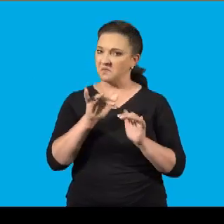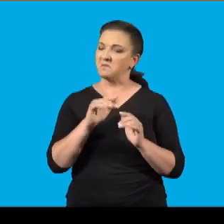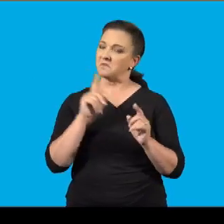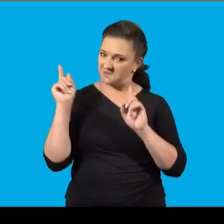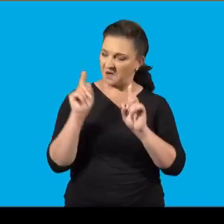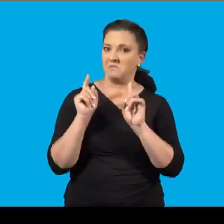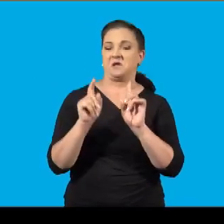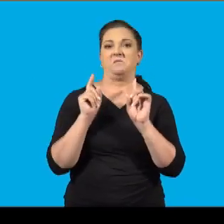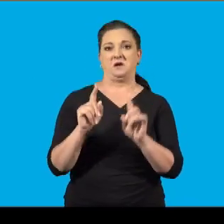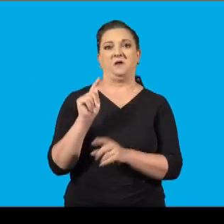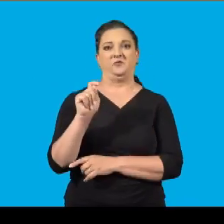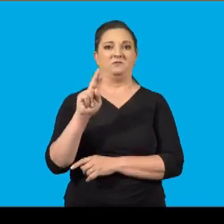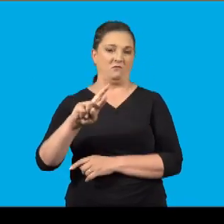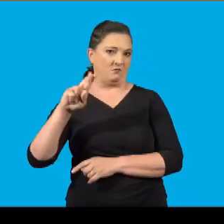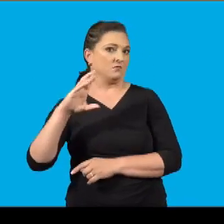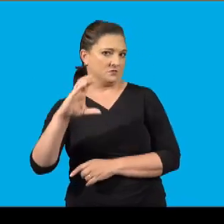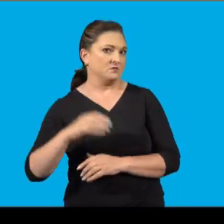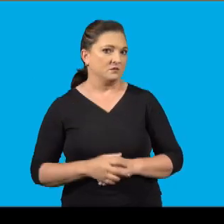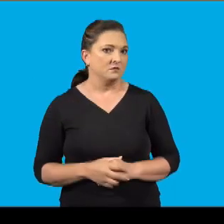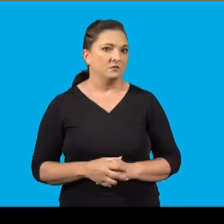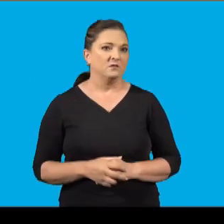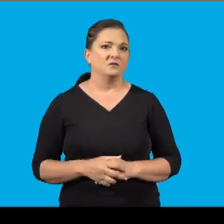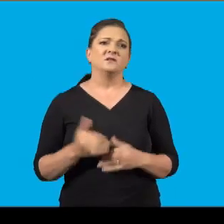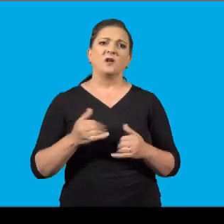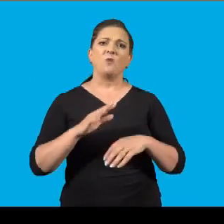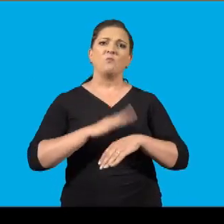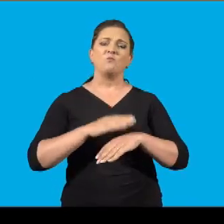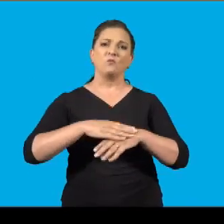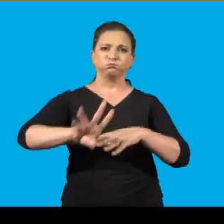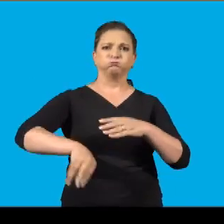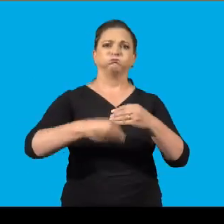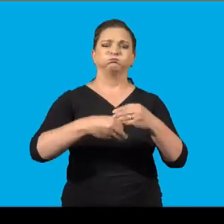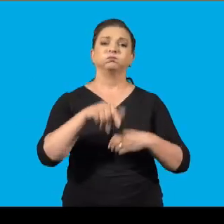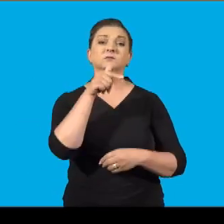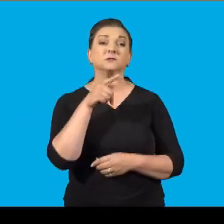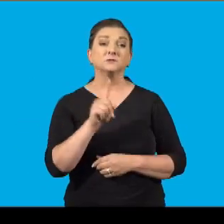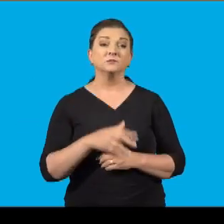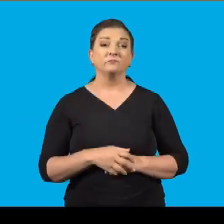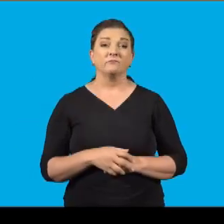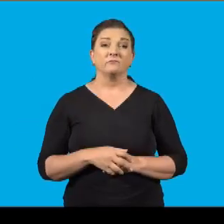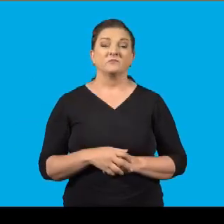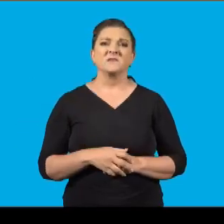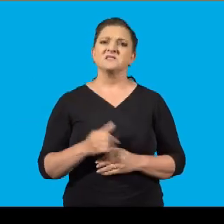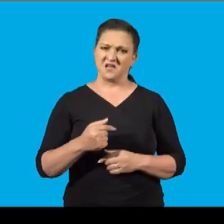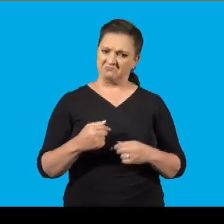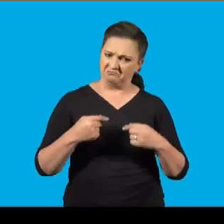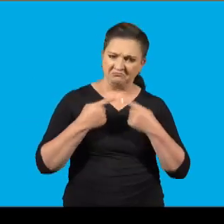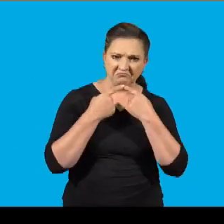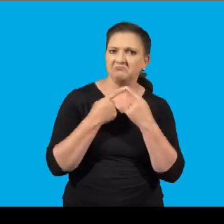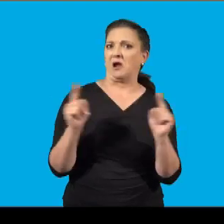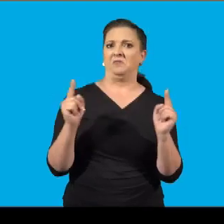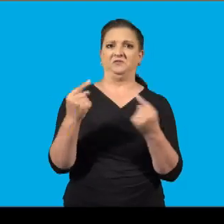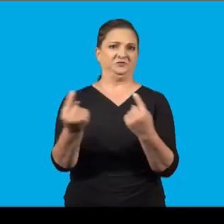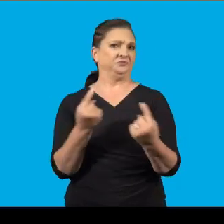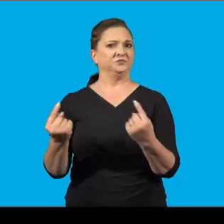the TRC. And then there's also extra writing here. Let's look at it. It says, let's speak out to each